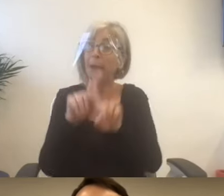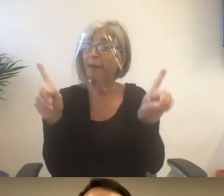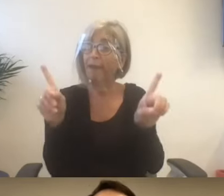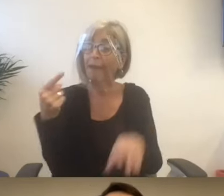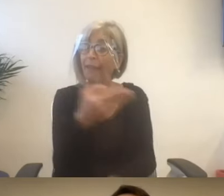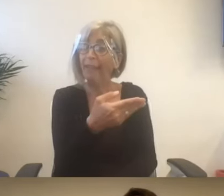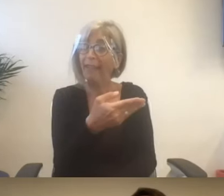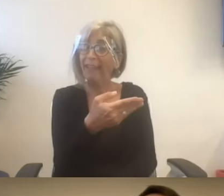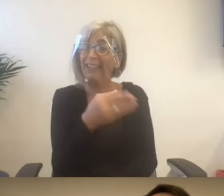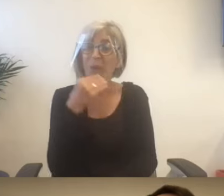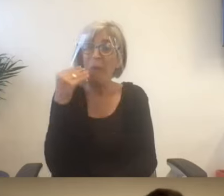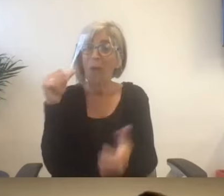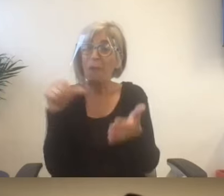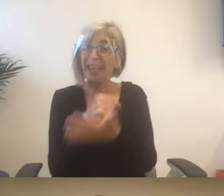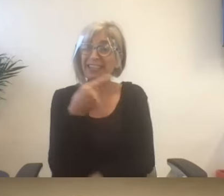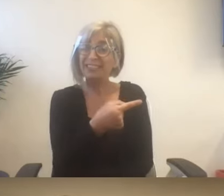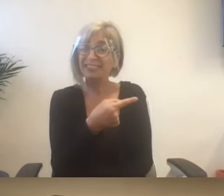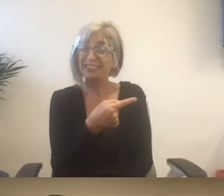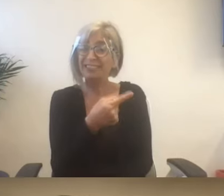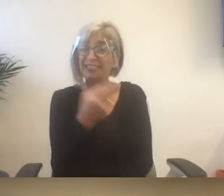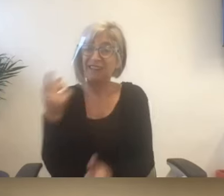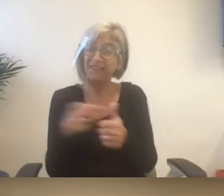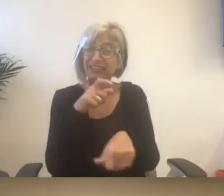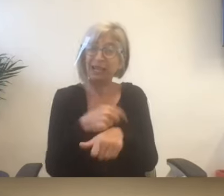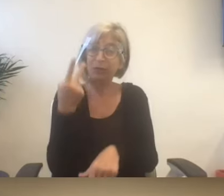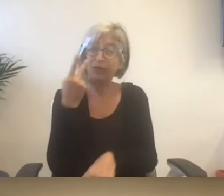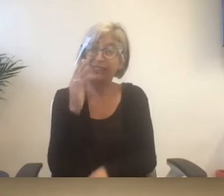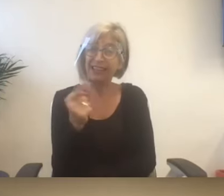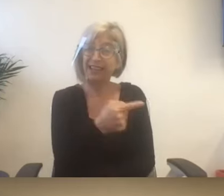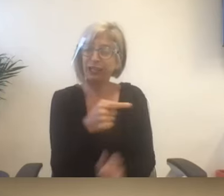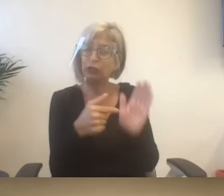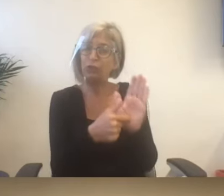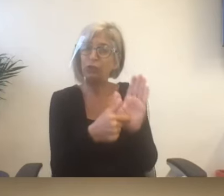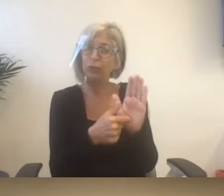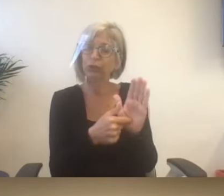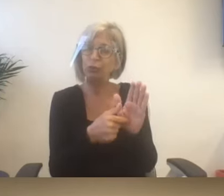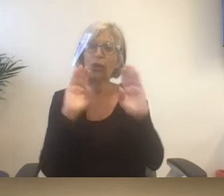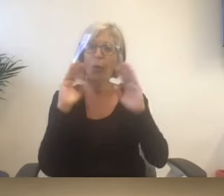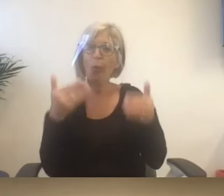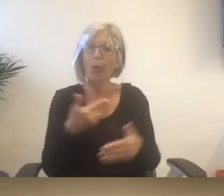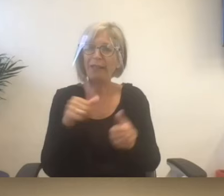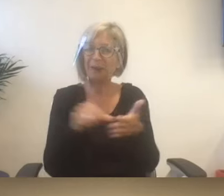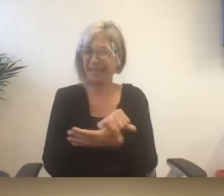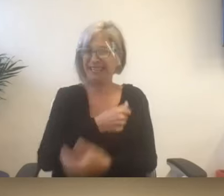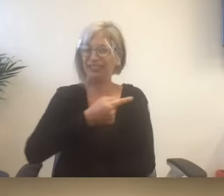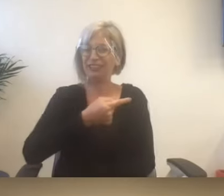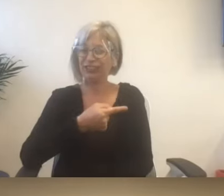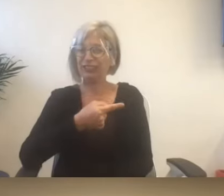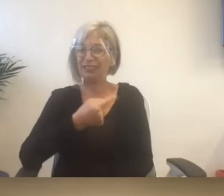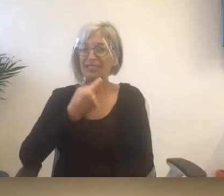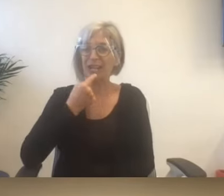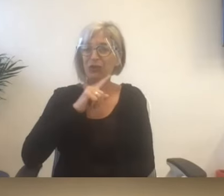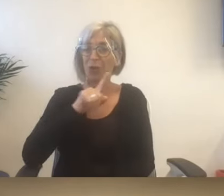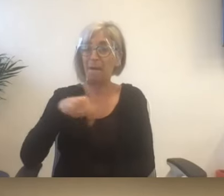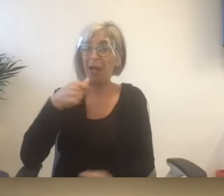But so this is what the homepage looks like if you're going to it for the first time. It shows you just a basic welcome page, tells you a little bit